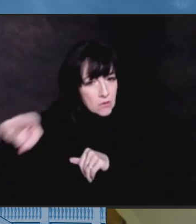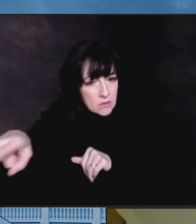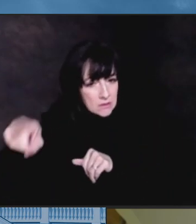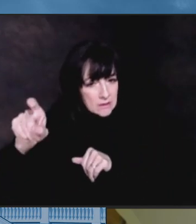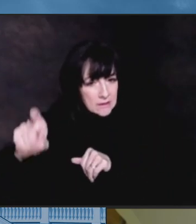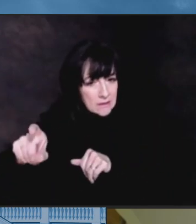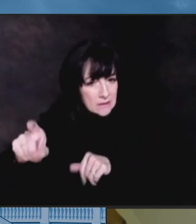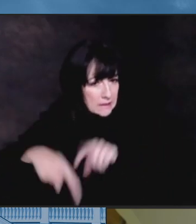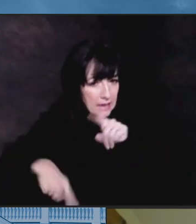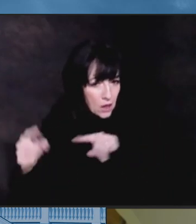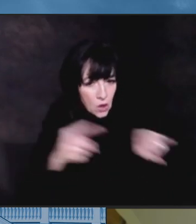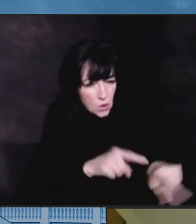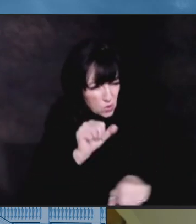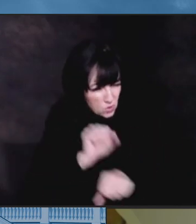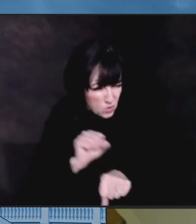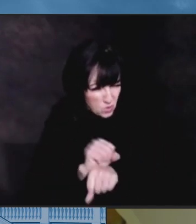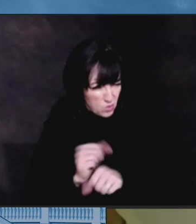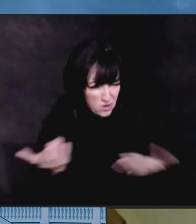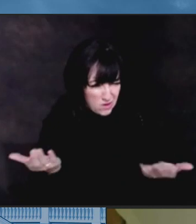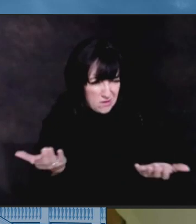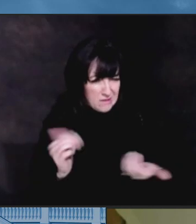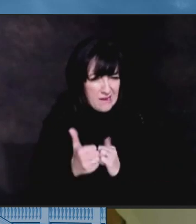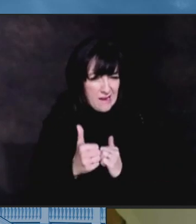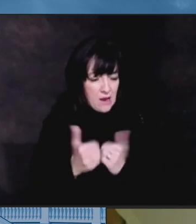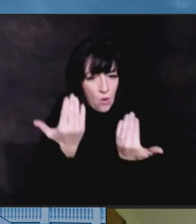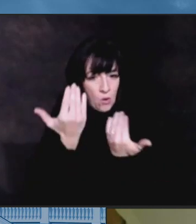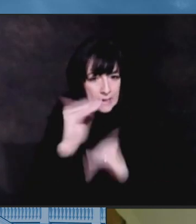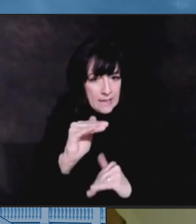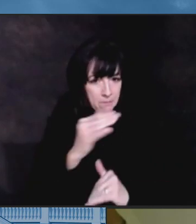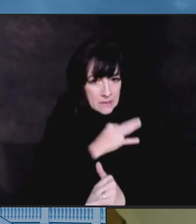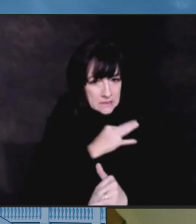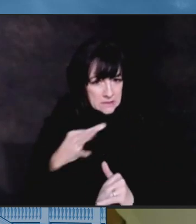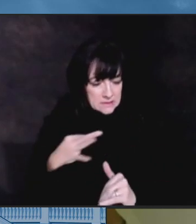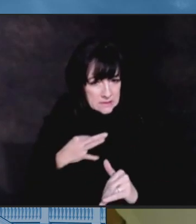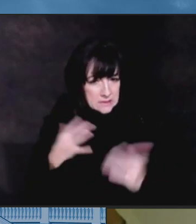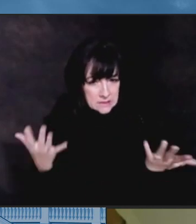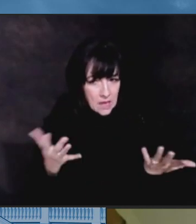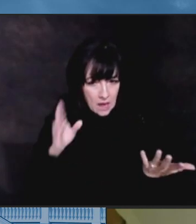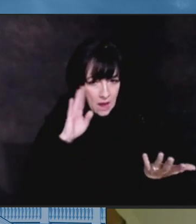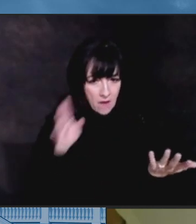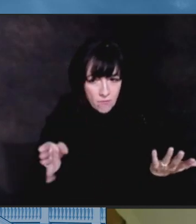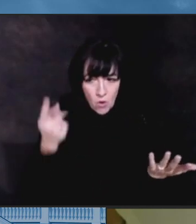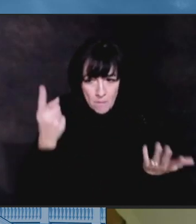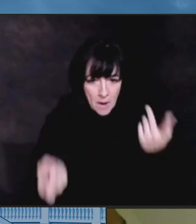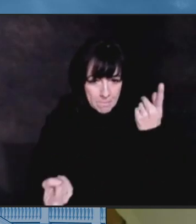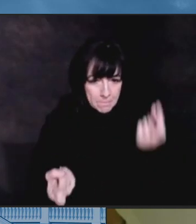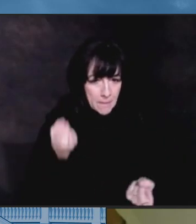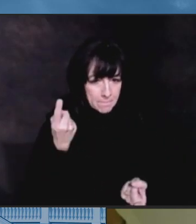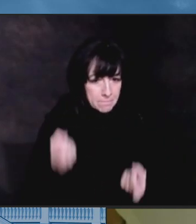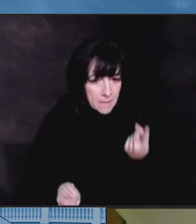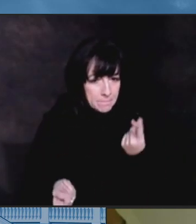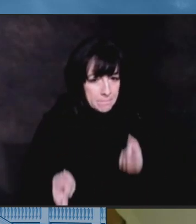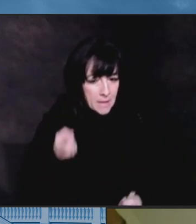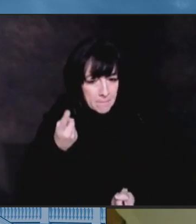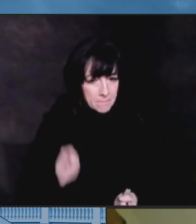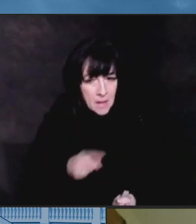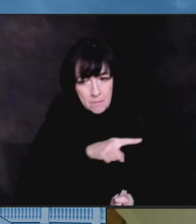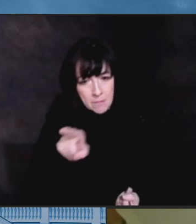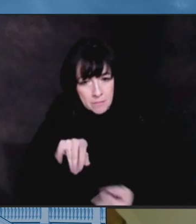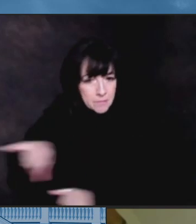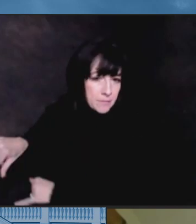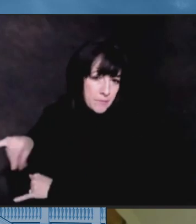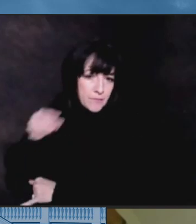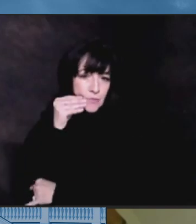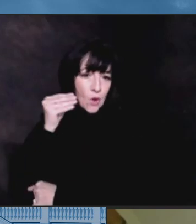the staffing levels that they have in the hospitals. At the same time, it does the same thing. We've talked about this with operationally with respect